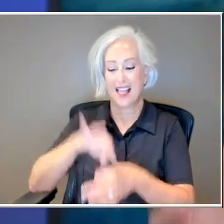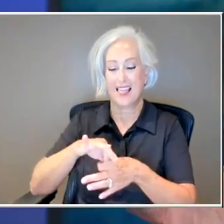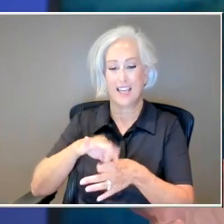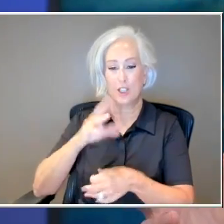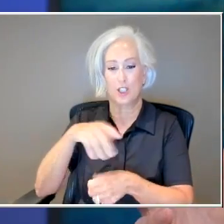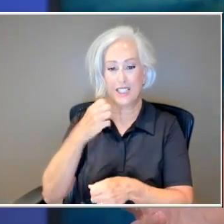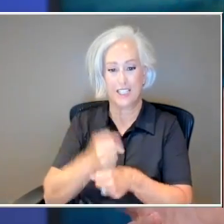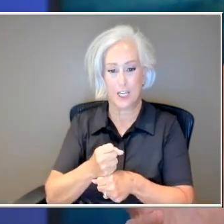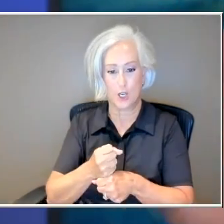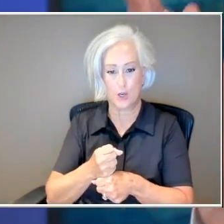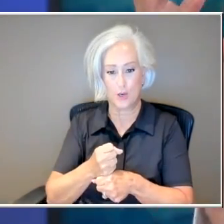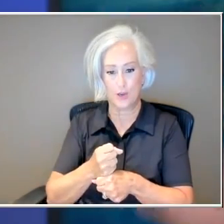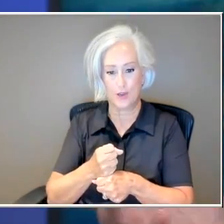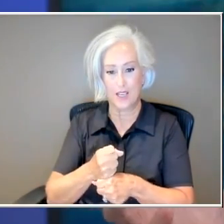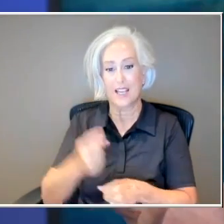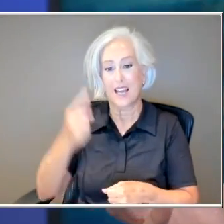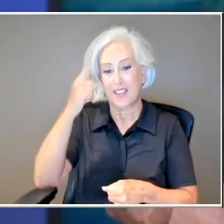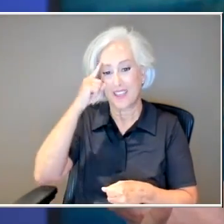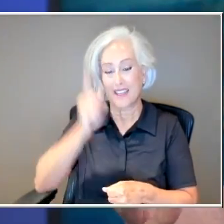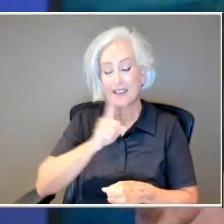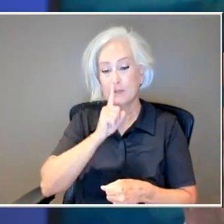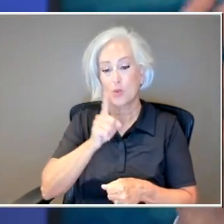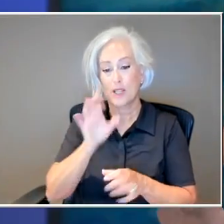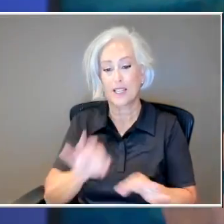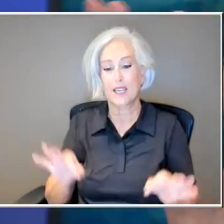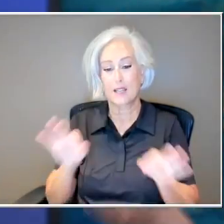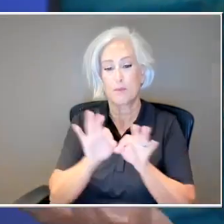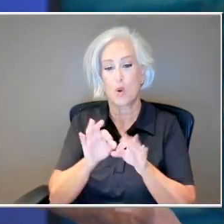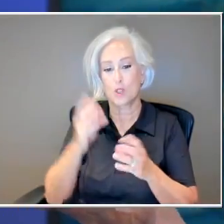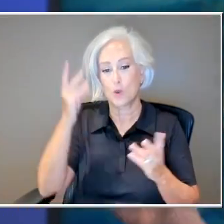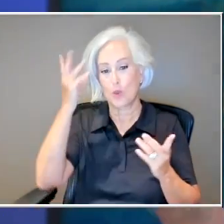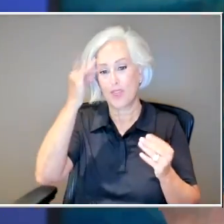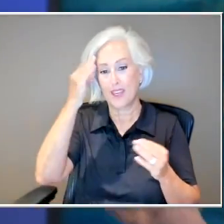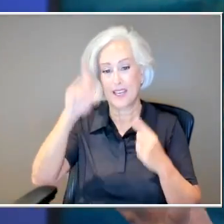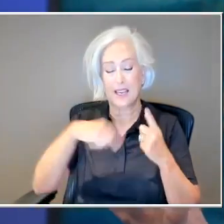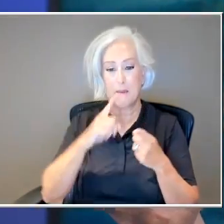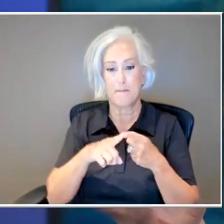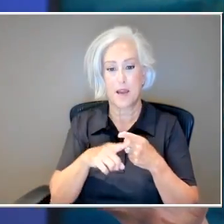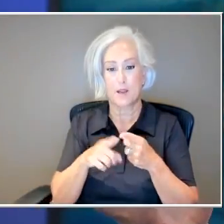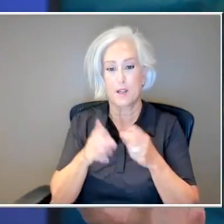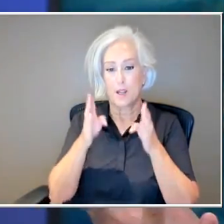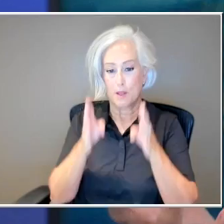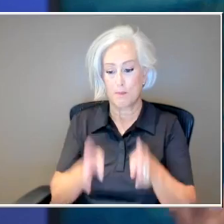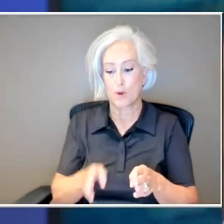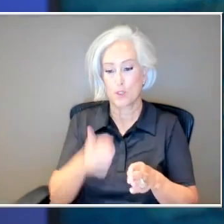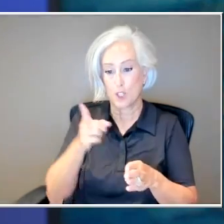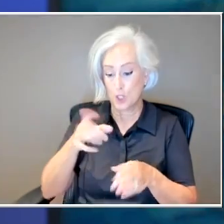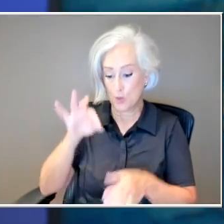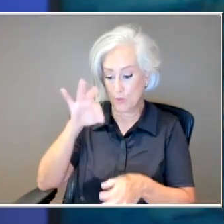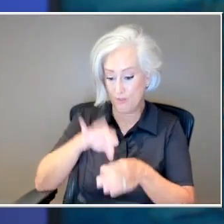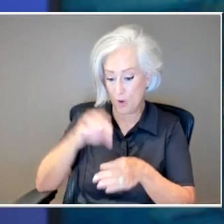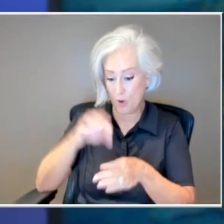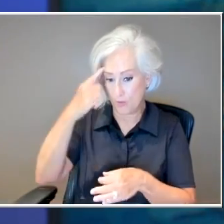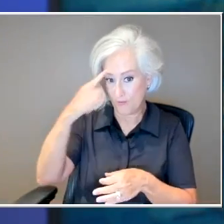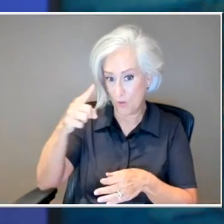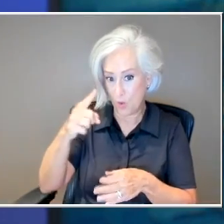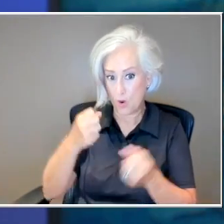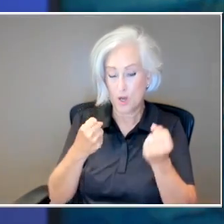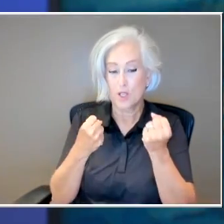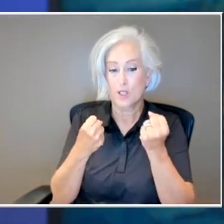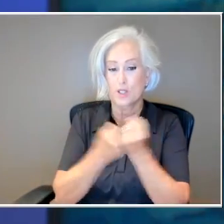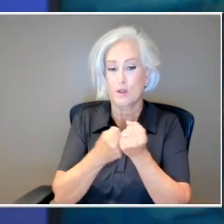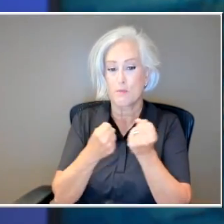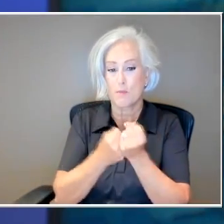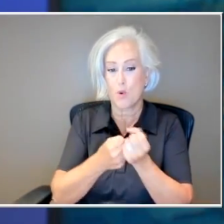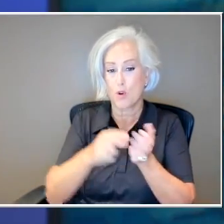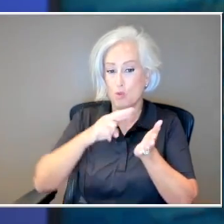really important to think about, is the person that you're voting for supporting research